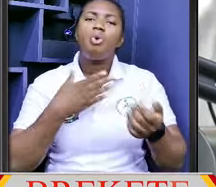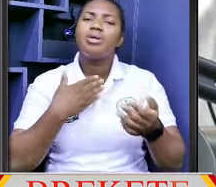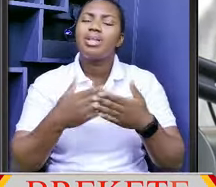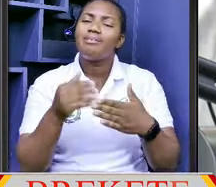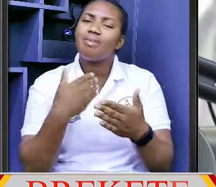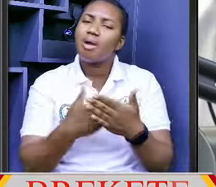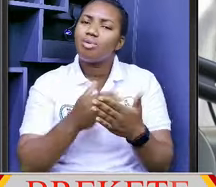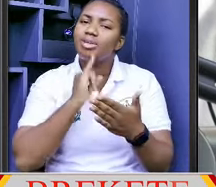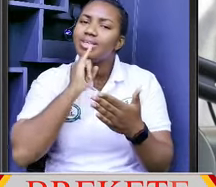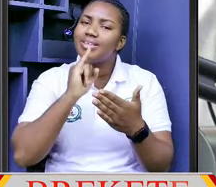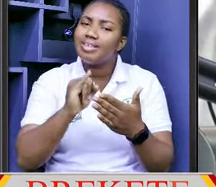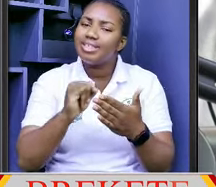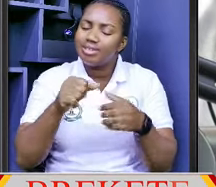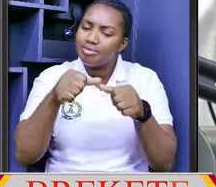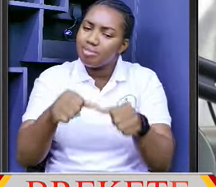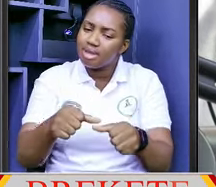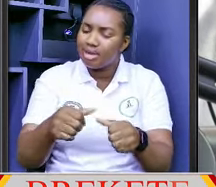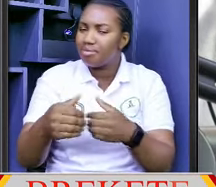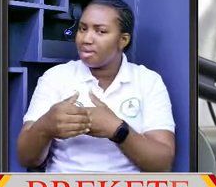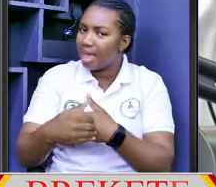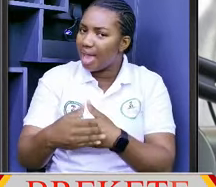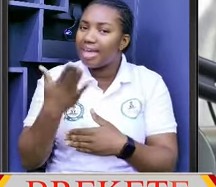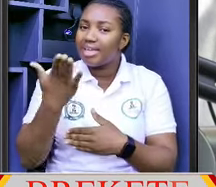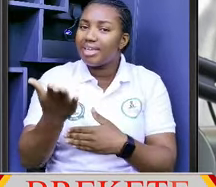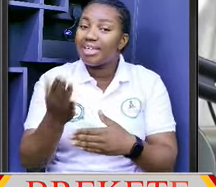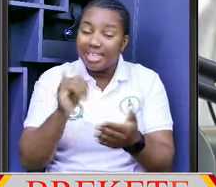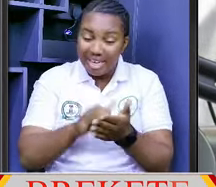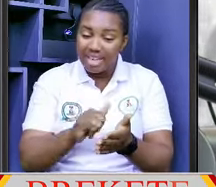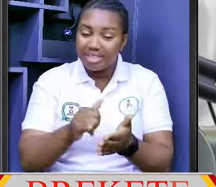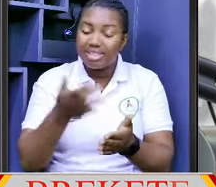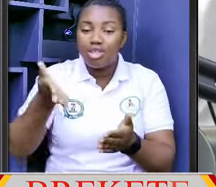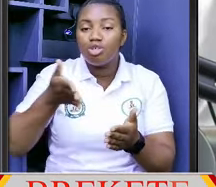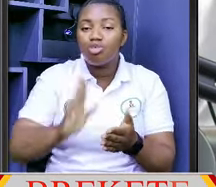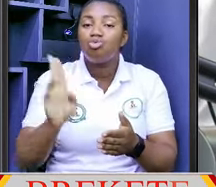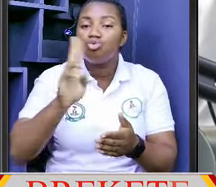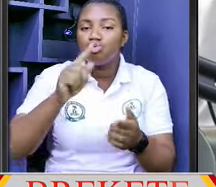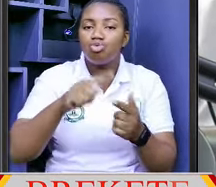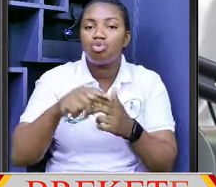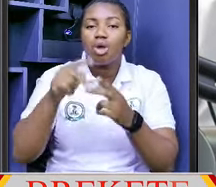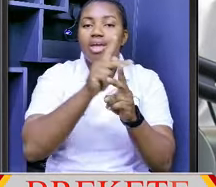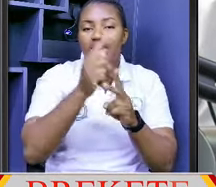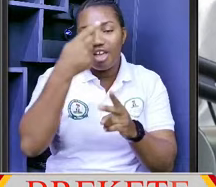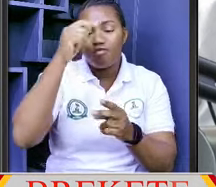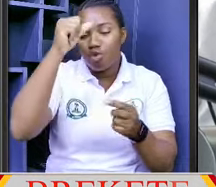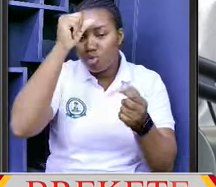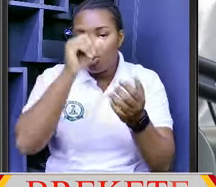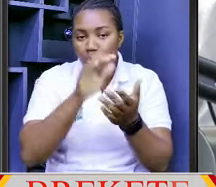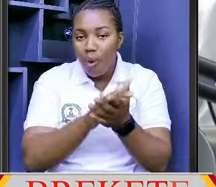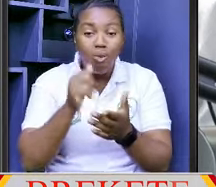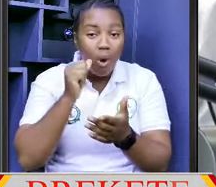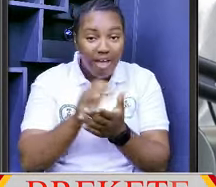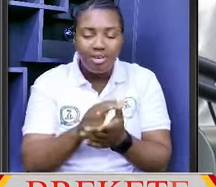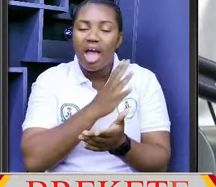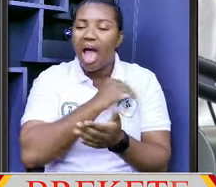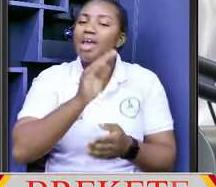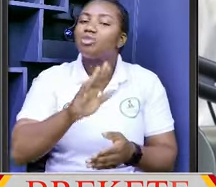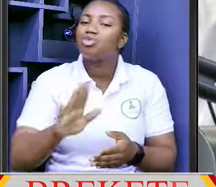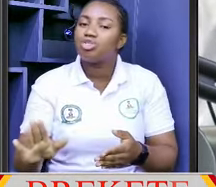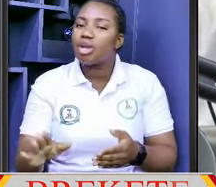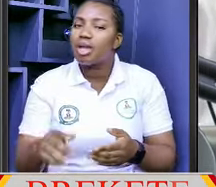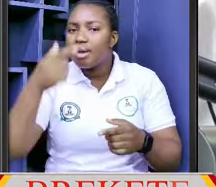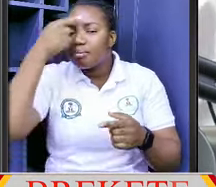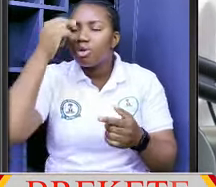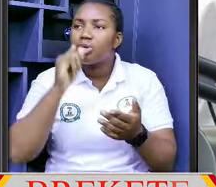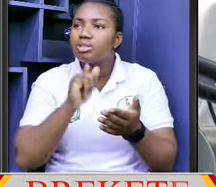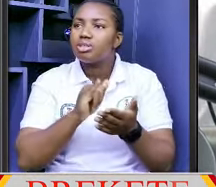that is left behind, they should take care of these children for school and the wife. Let the wife be taken care, because that time the wife was about. Which